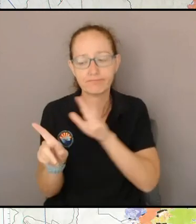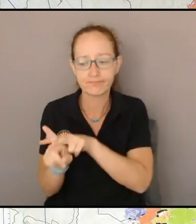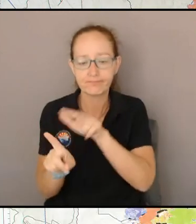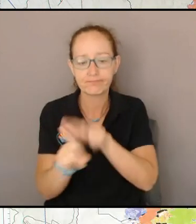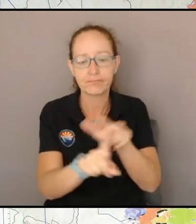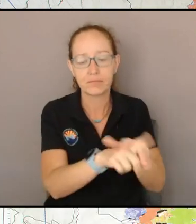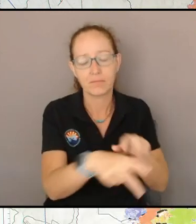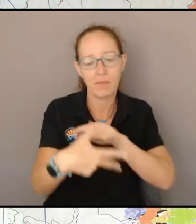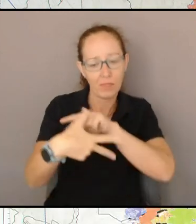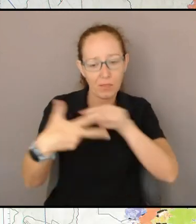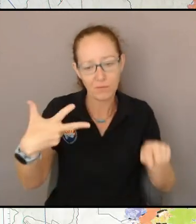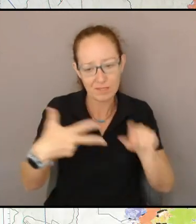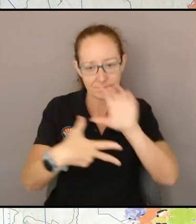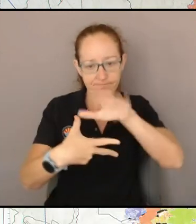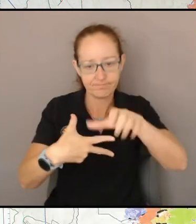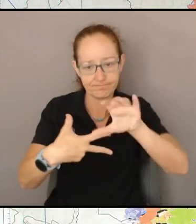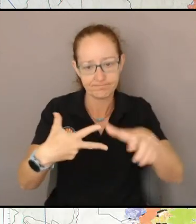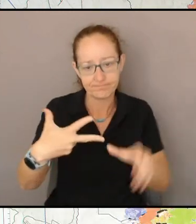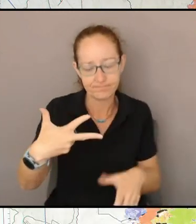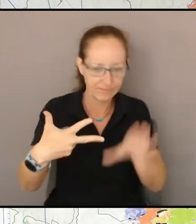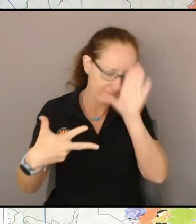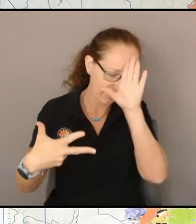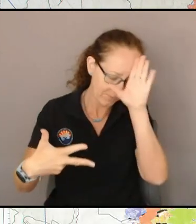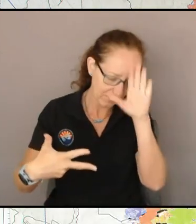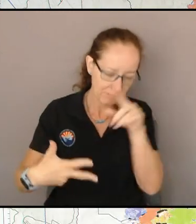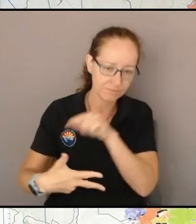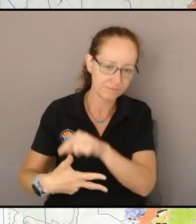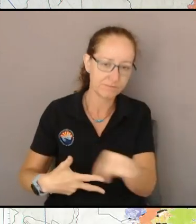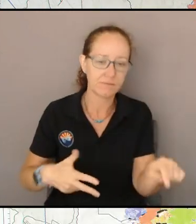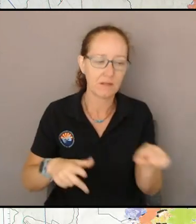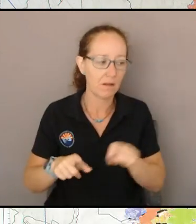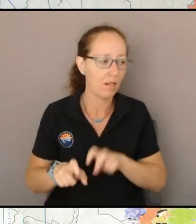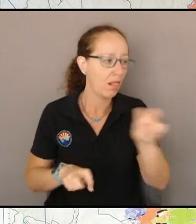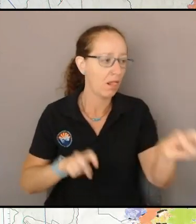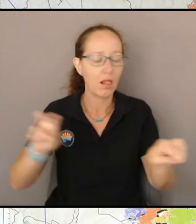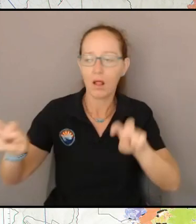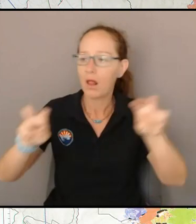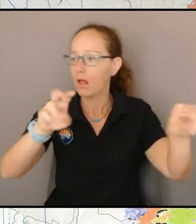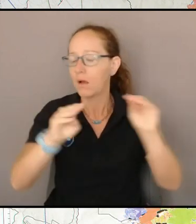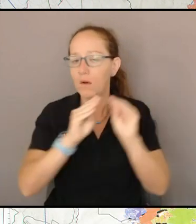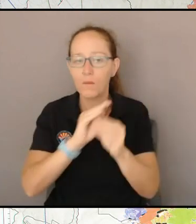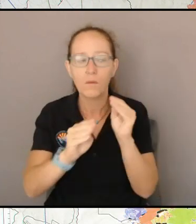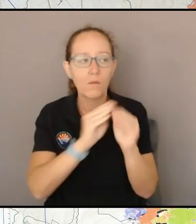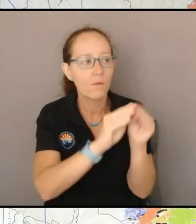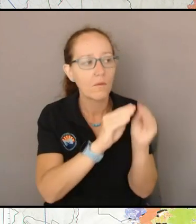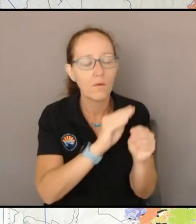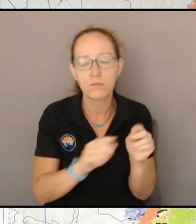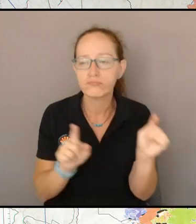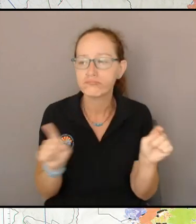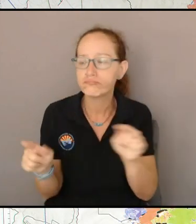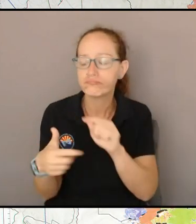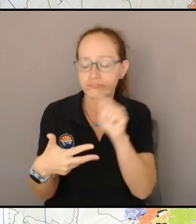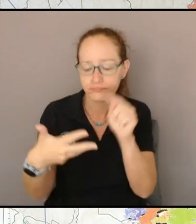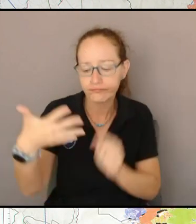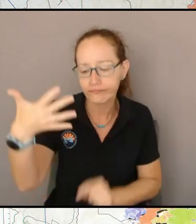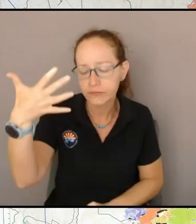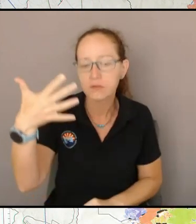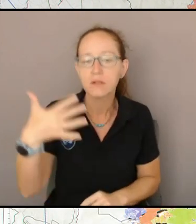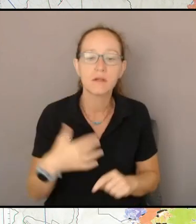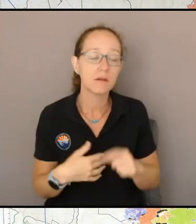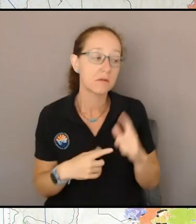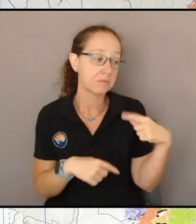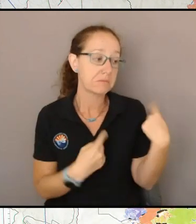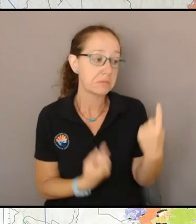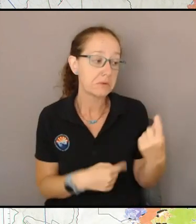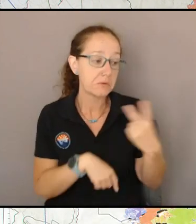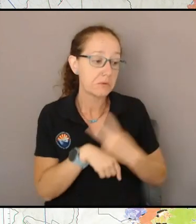that are spread out through the area working on all kinds of repair work. With the dry conditions the last few days, they focused on a lot of mechanical